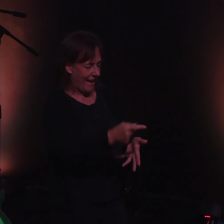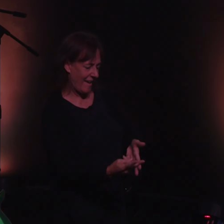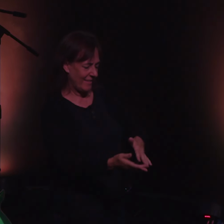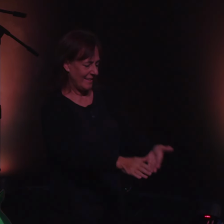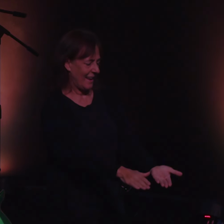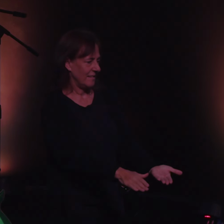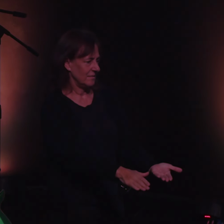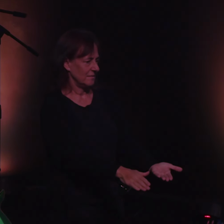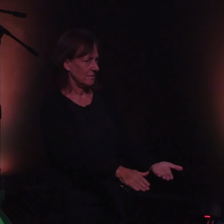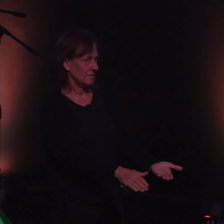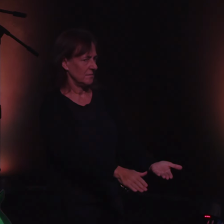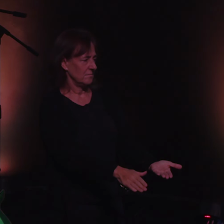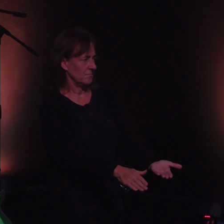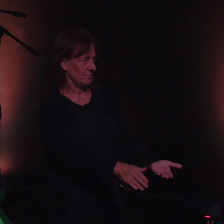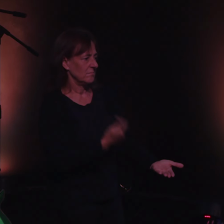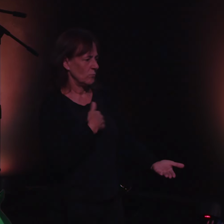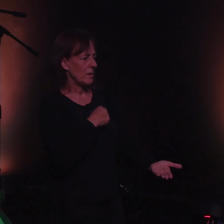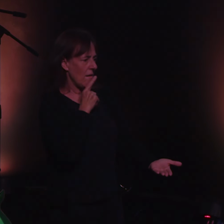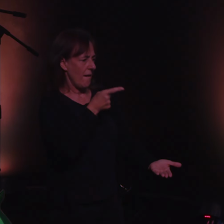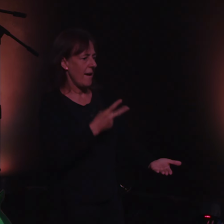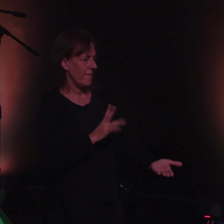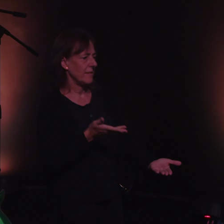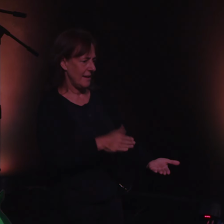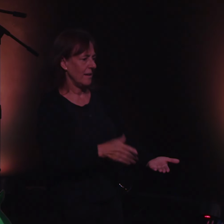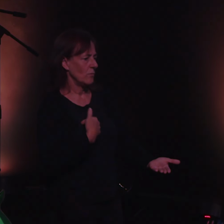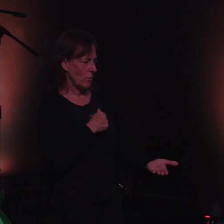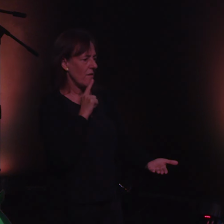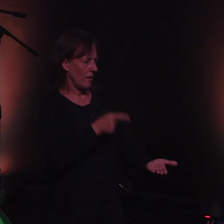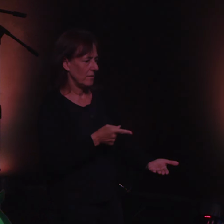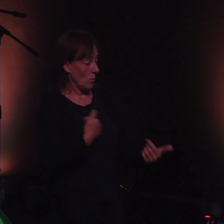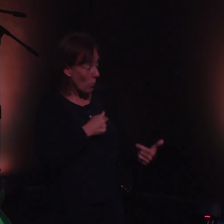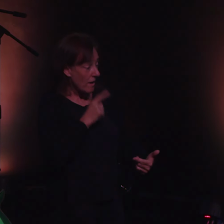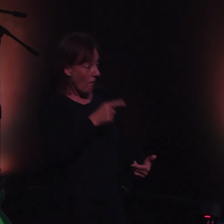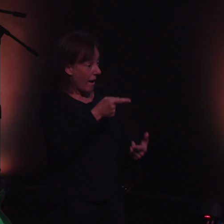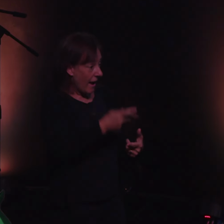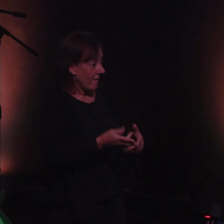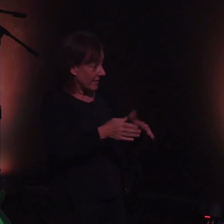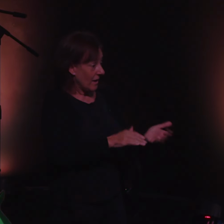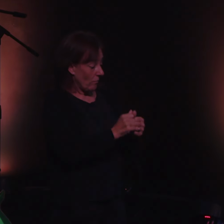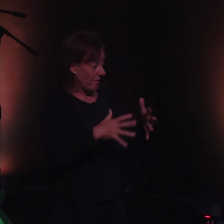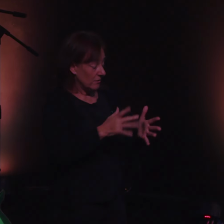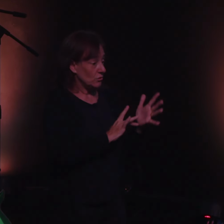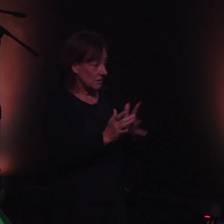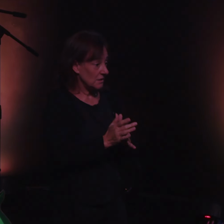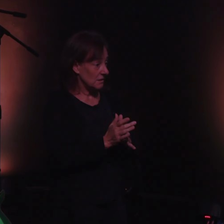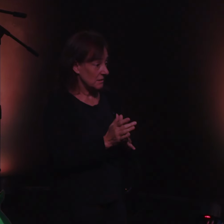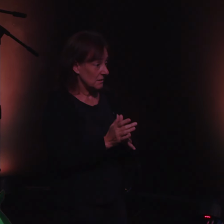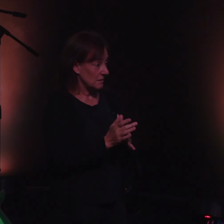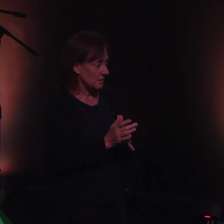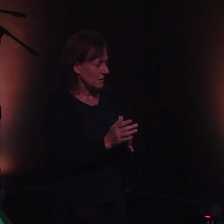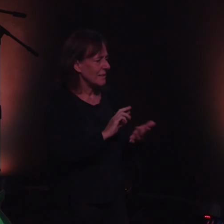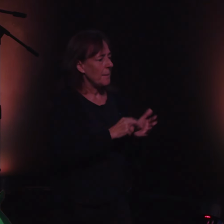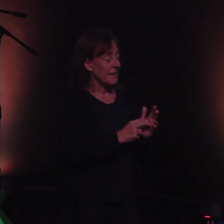This is such a picture of how we are as human beings. We're half dead without Jesus. That is, that we